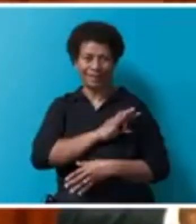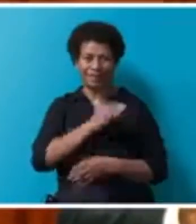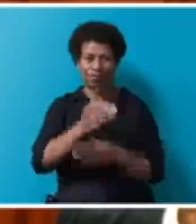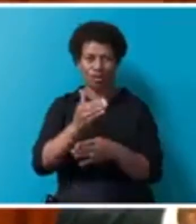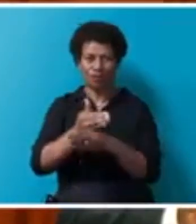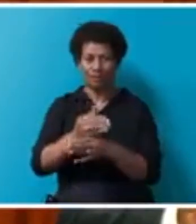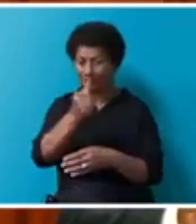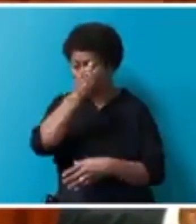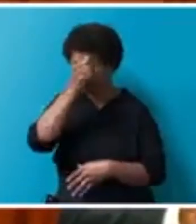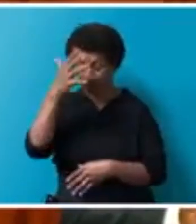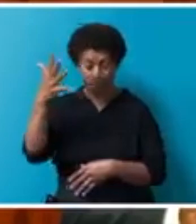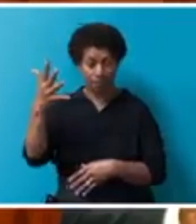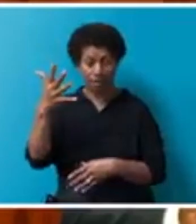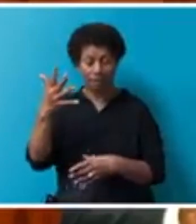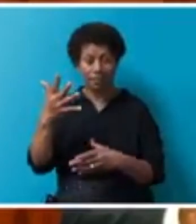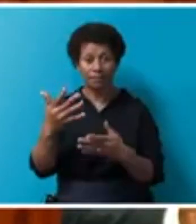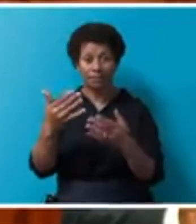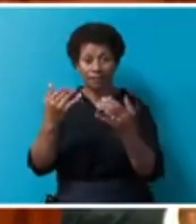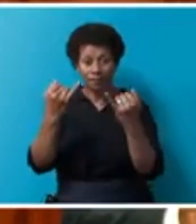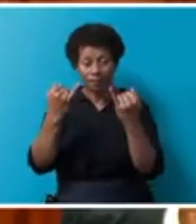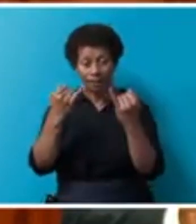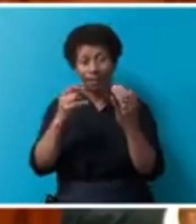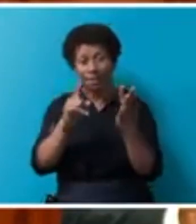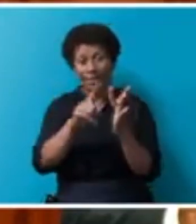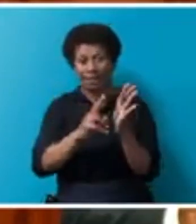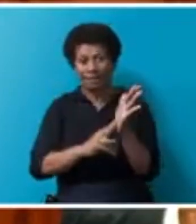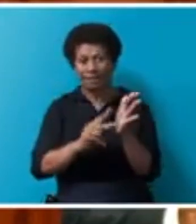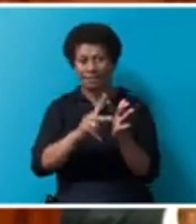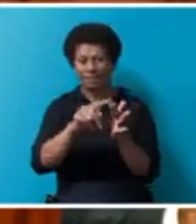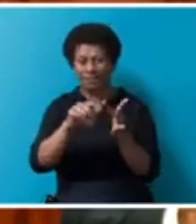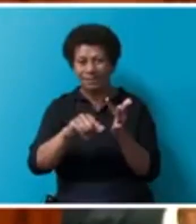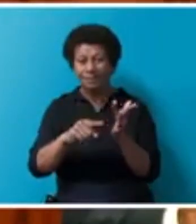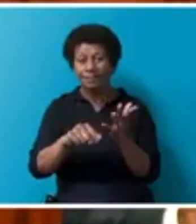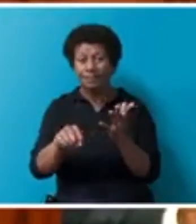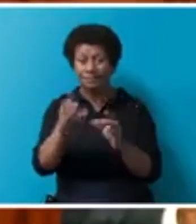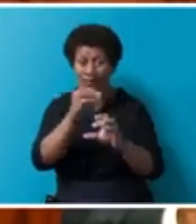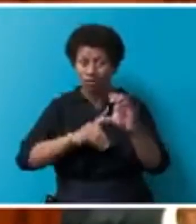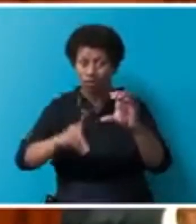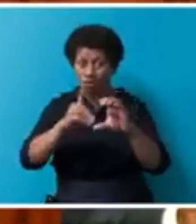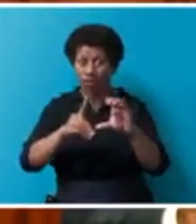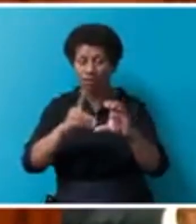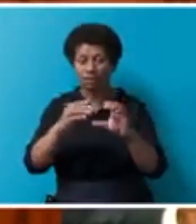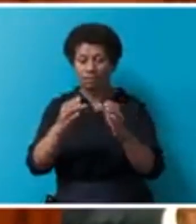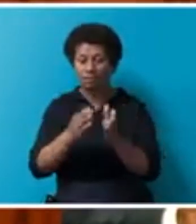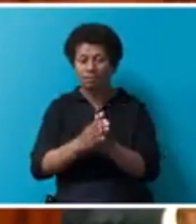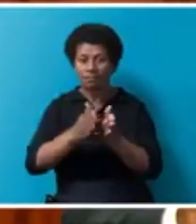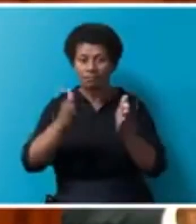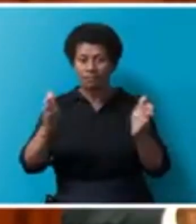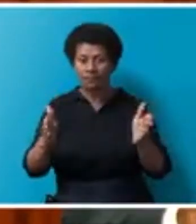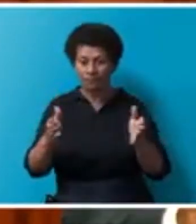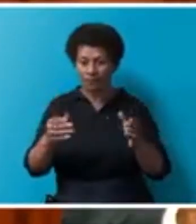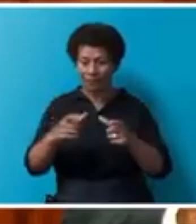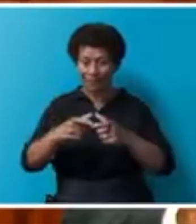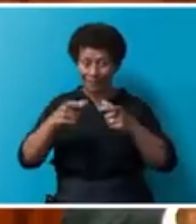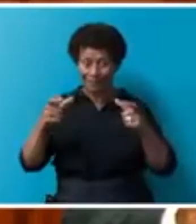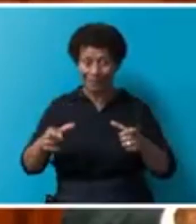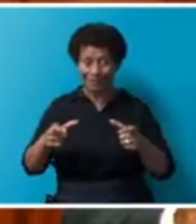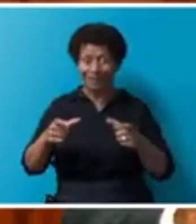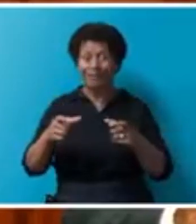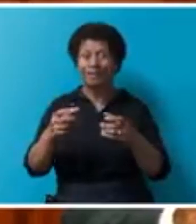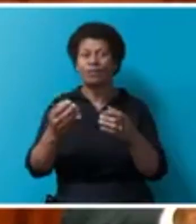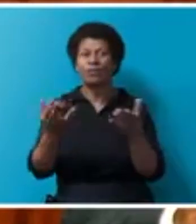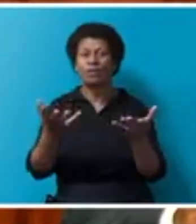investment, digital innovation, and strengthened frontline services, the Ministry is extending its reach from city corridors to the greater maritime